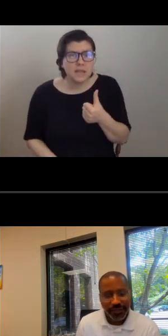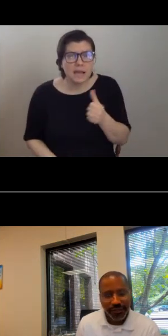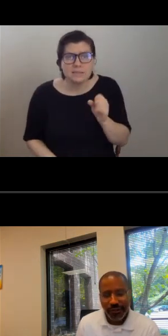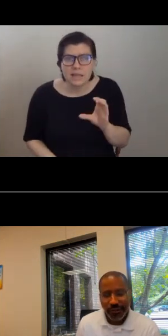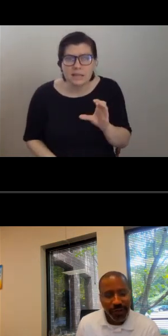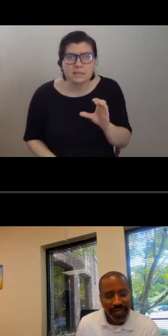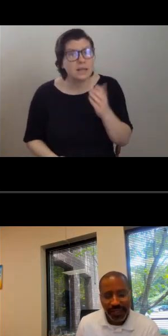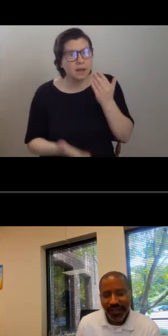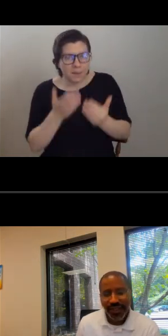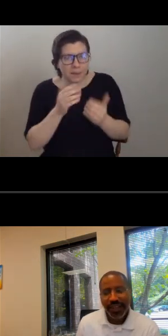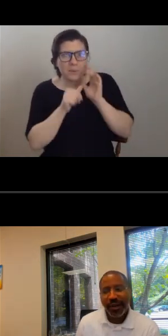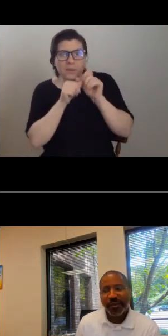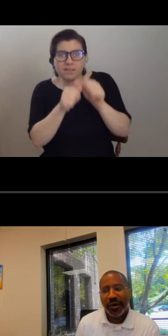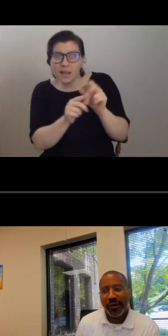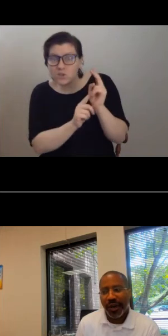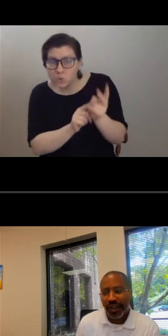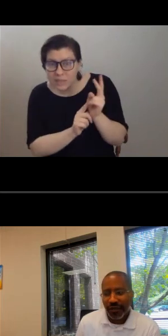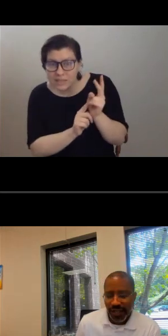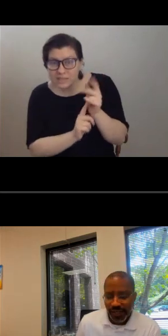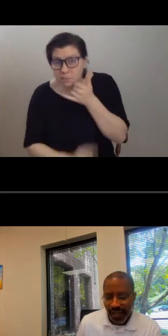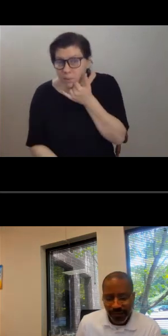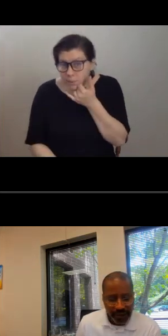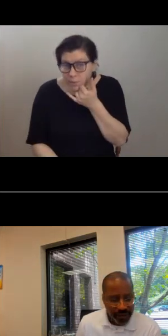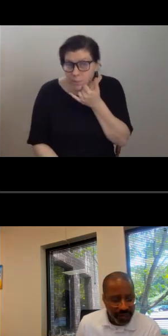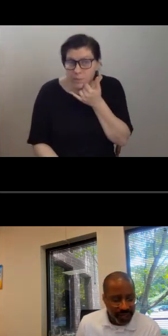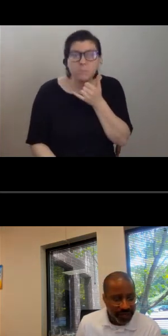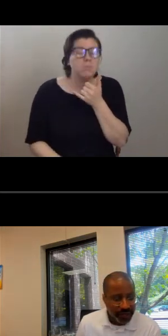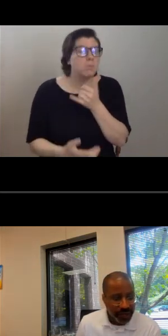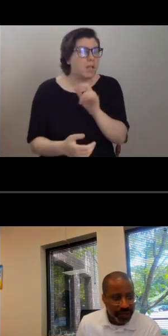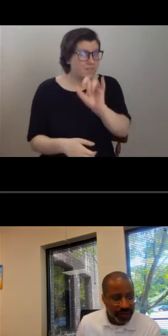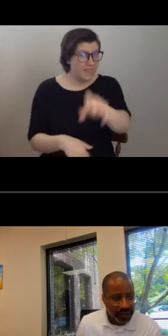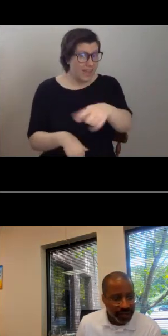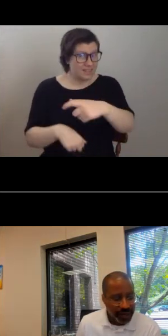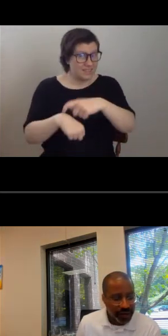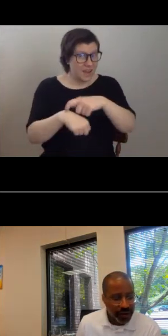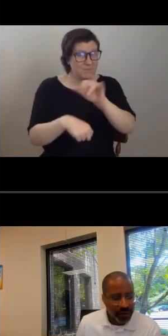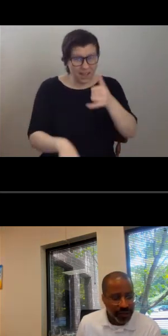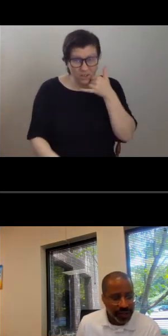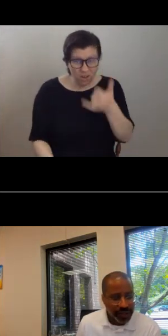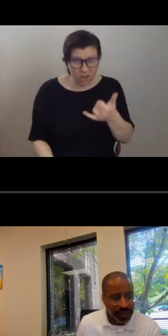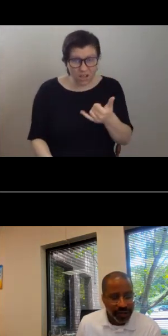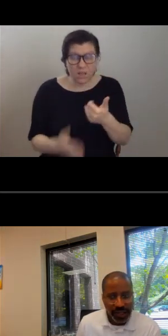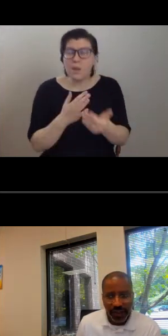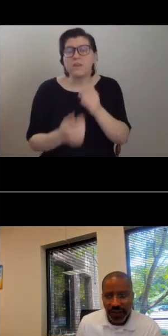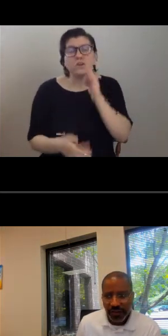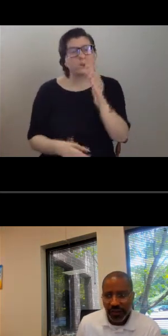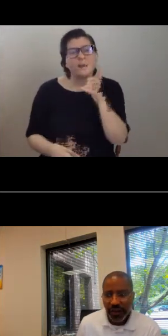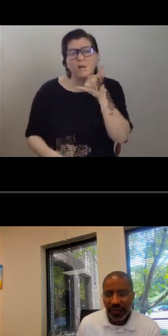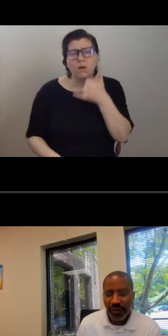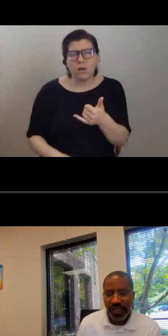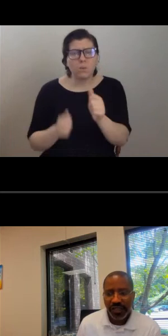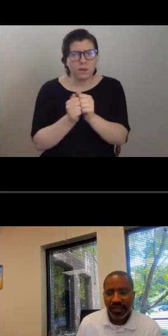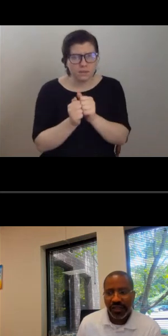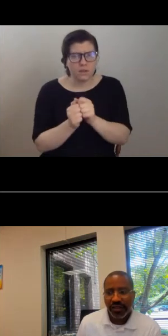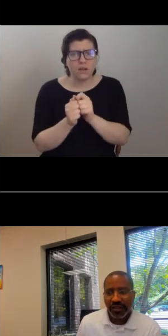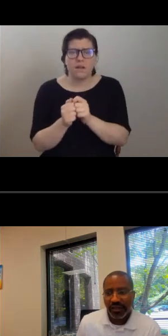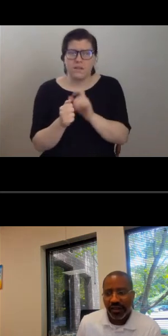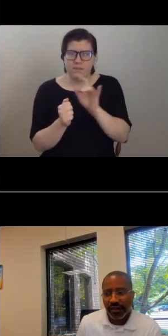last 2 minutes. But whatever that time frame is, whether it's a direct call with the individual you're trying to